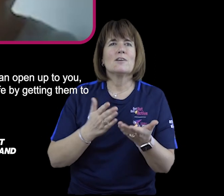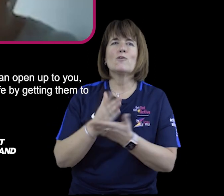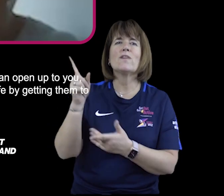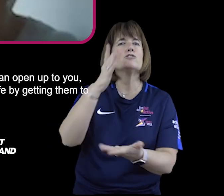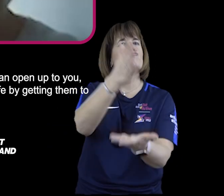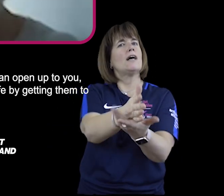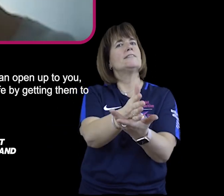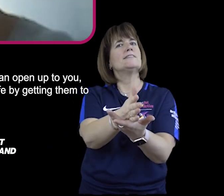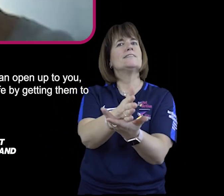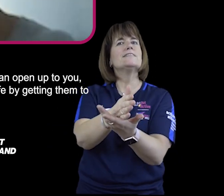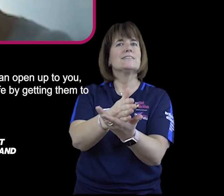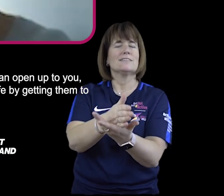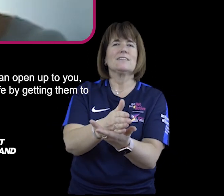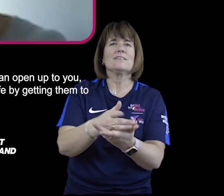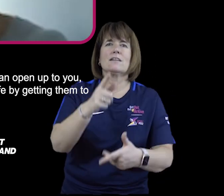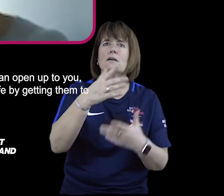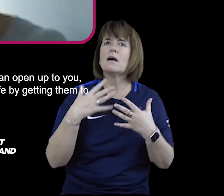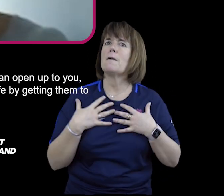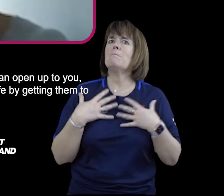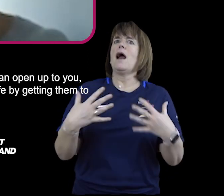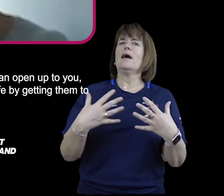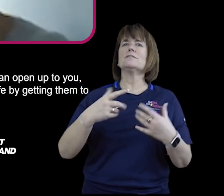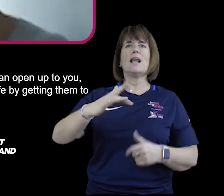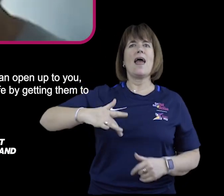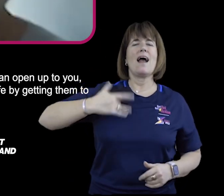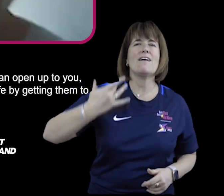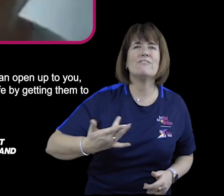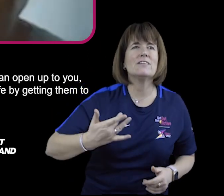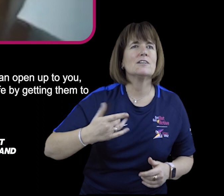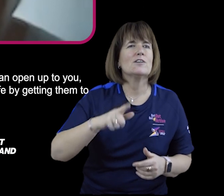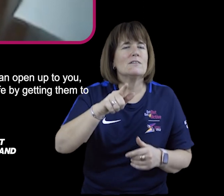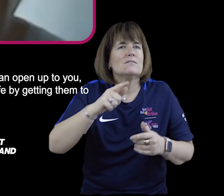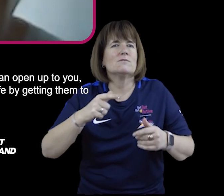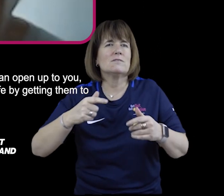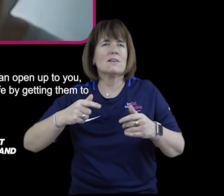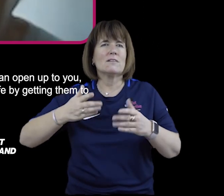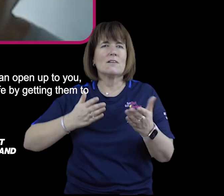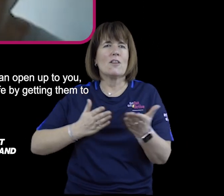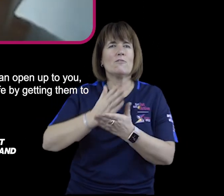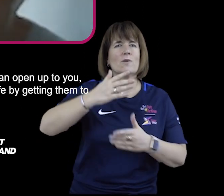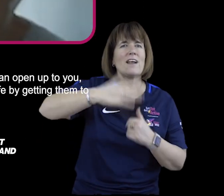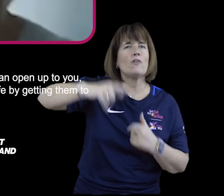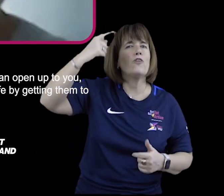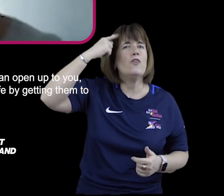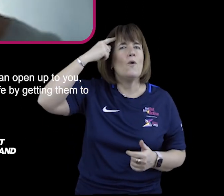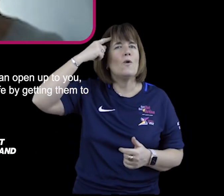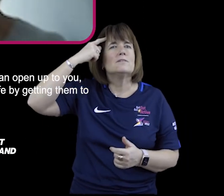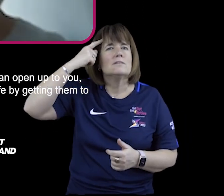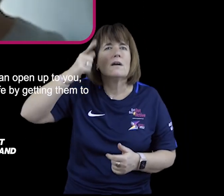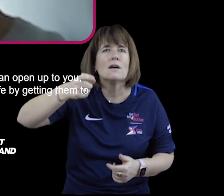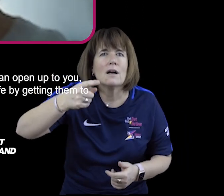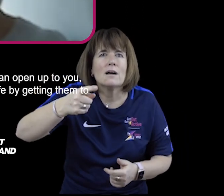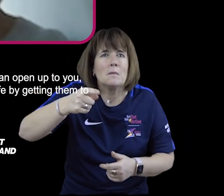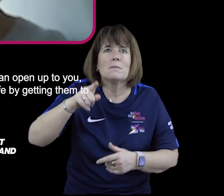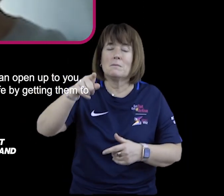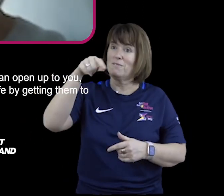up to you, but they open up to you because they trust you, and also you've had a big impact in their life by getting them to